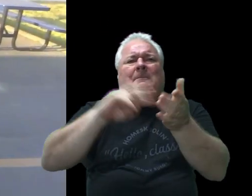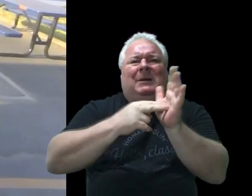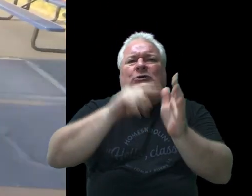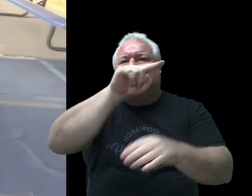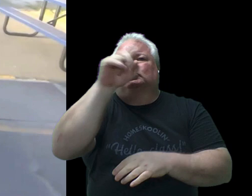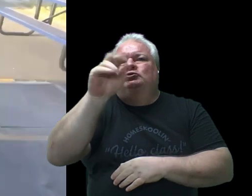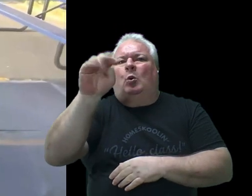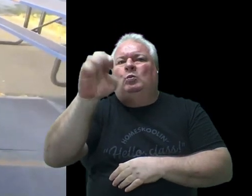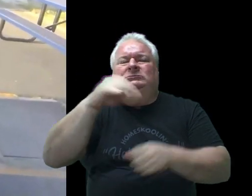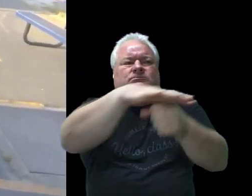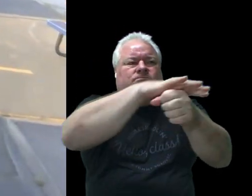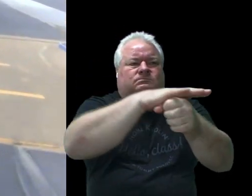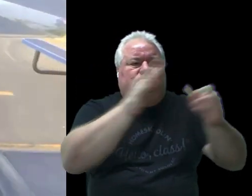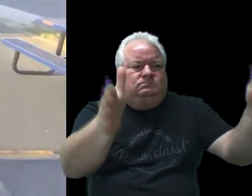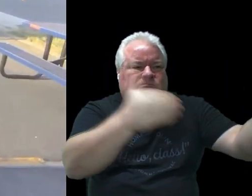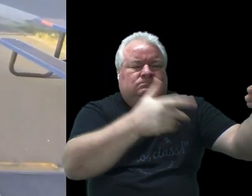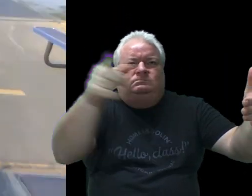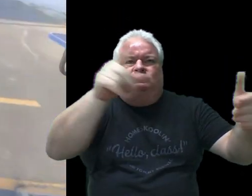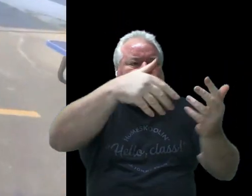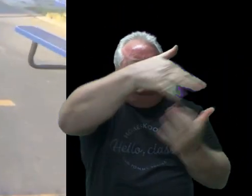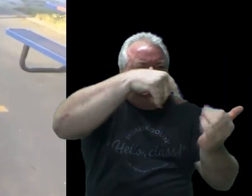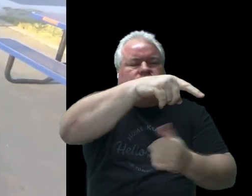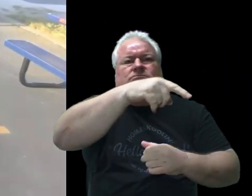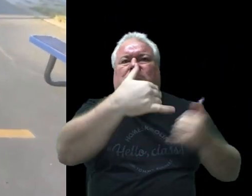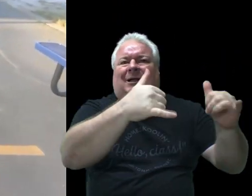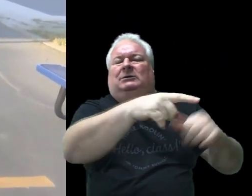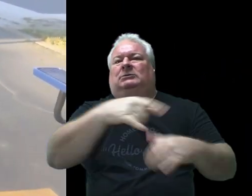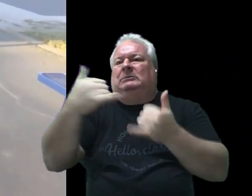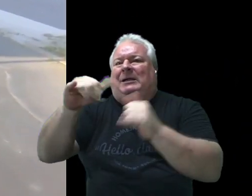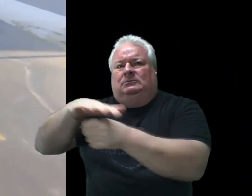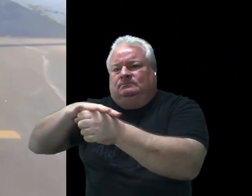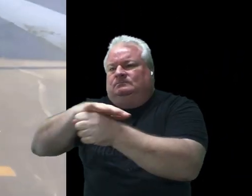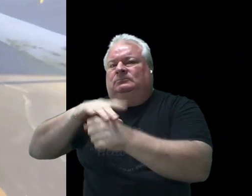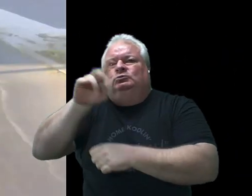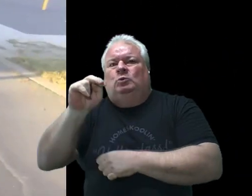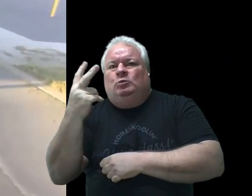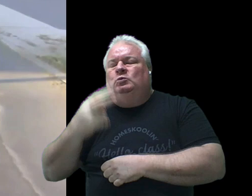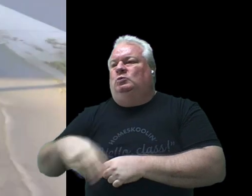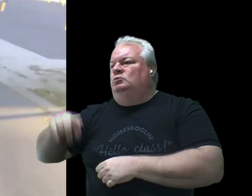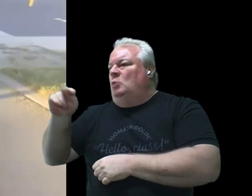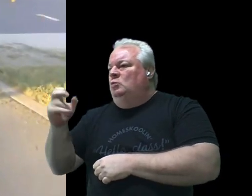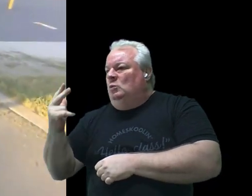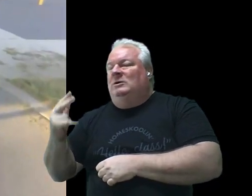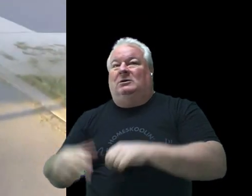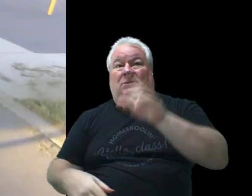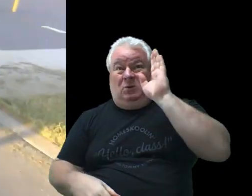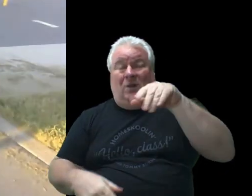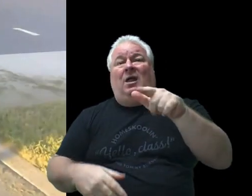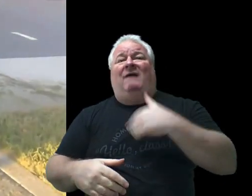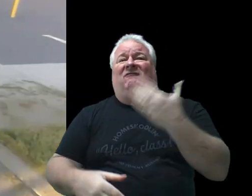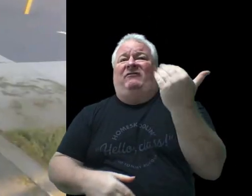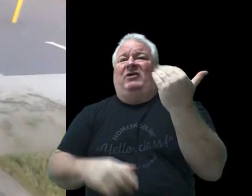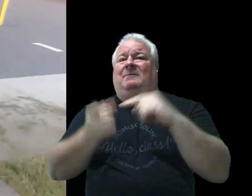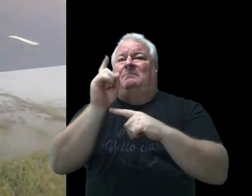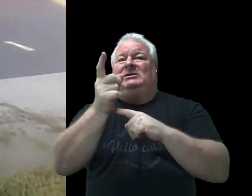zones. You will have 15 minutes of recess with your class, and that means that